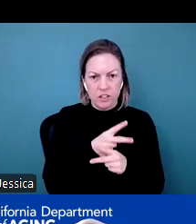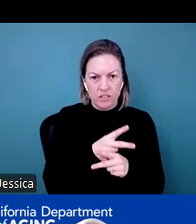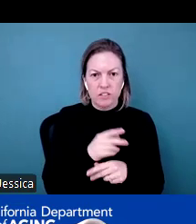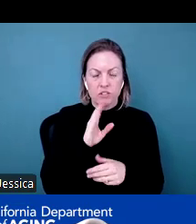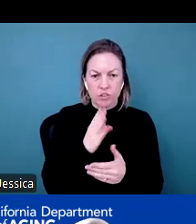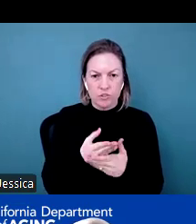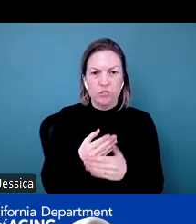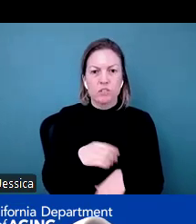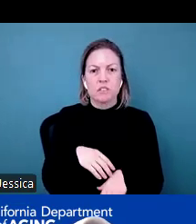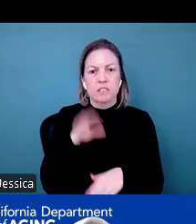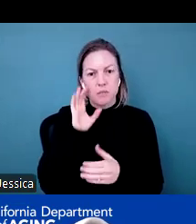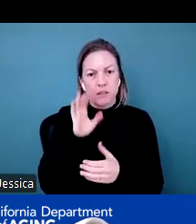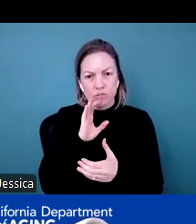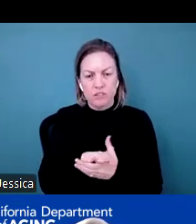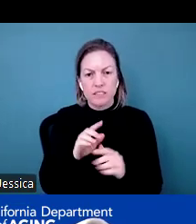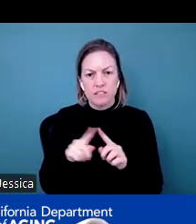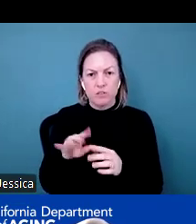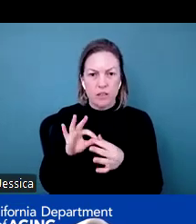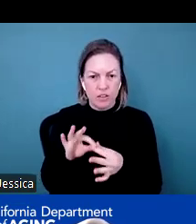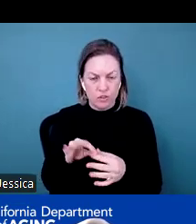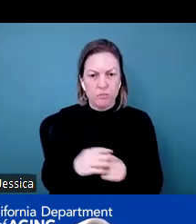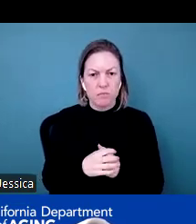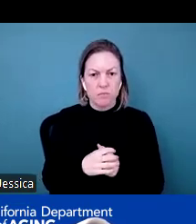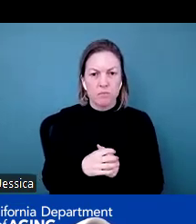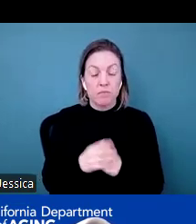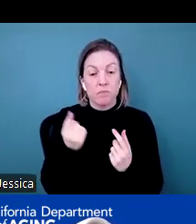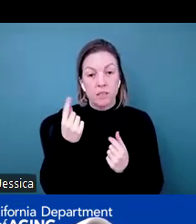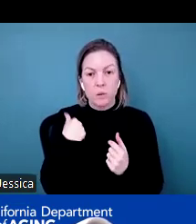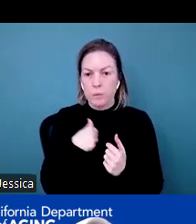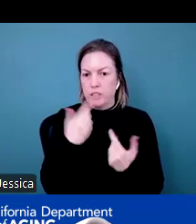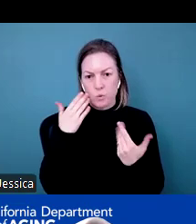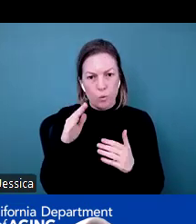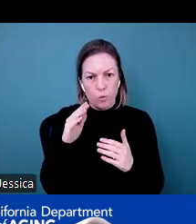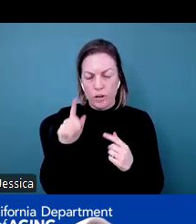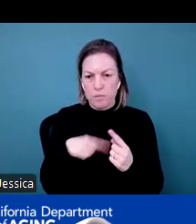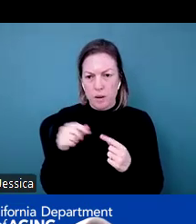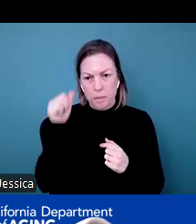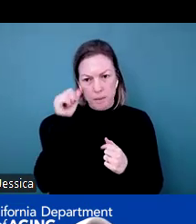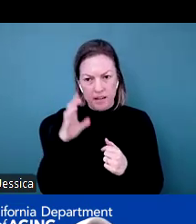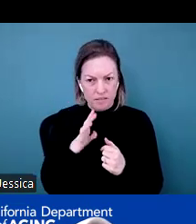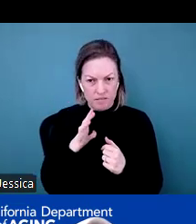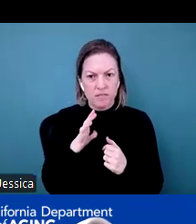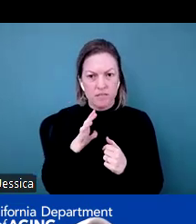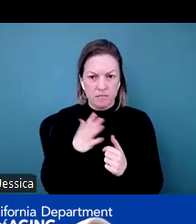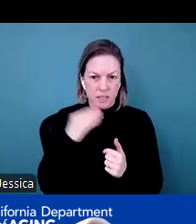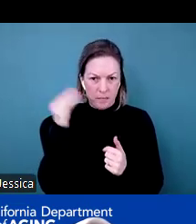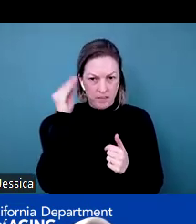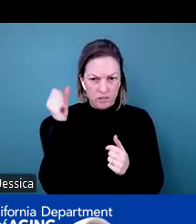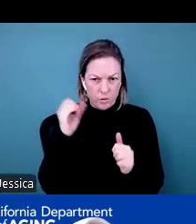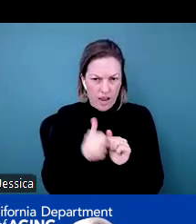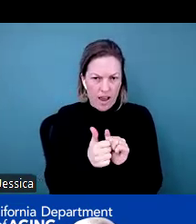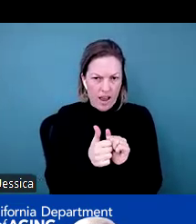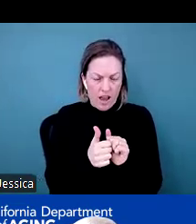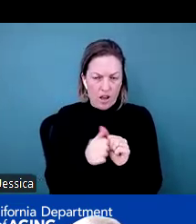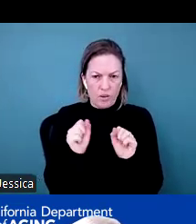spouses, and various other relationships, but we don't know much about men, in my opinion. So how could we get, or